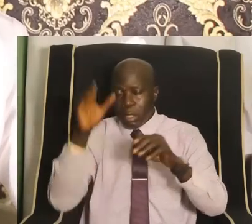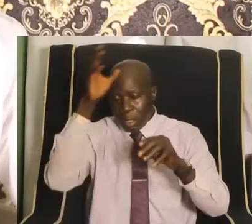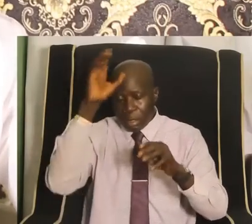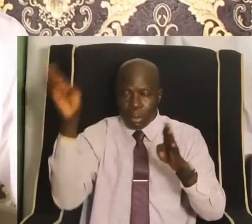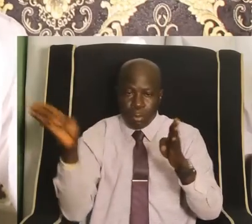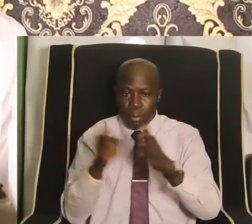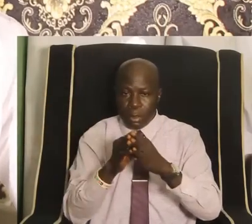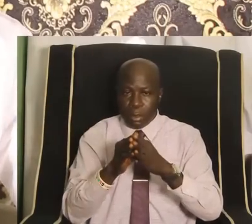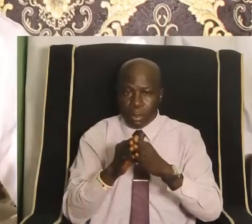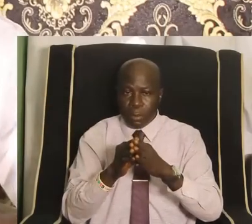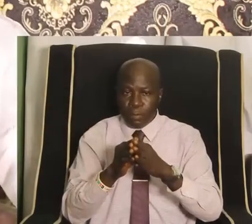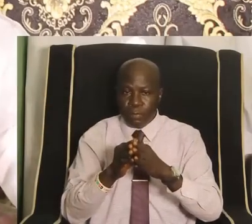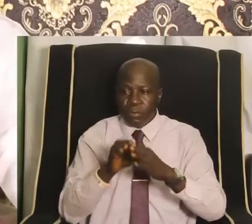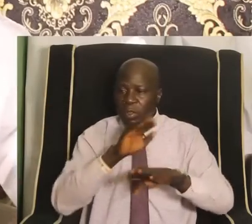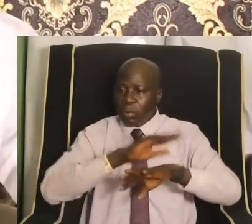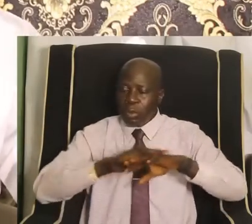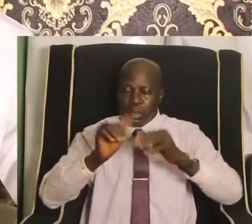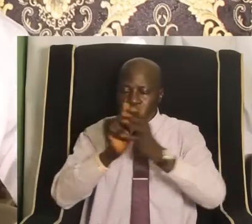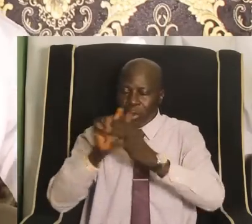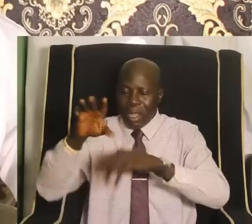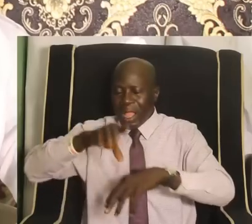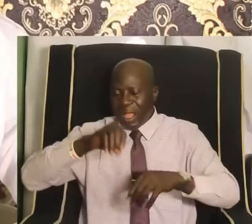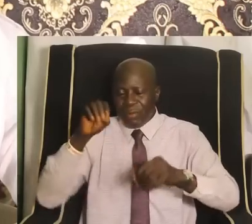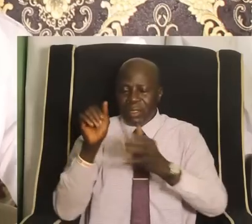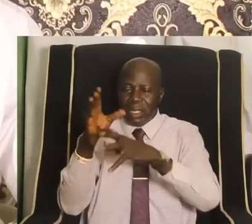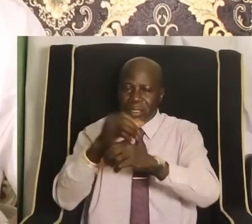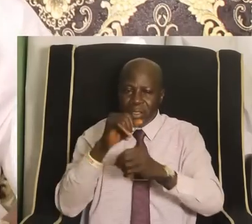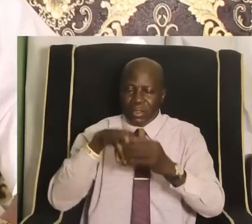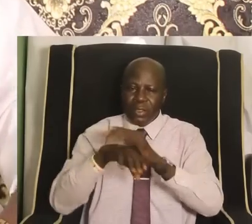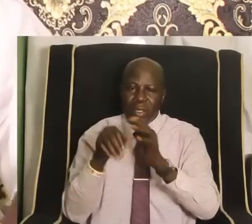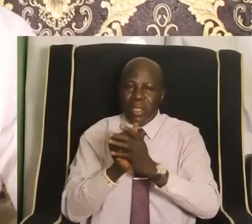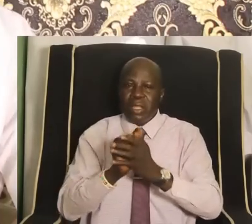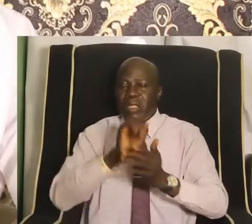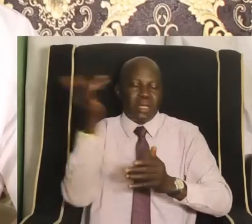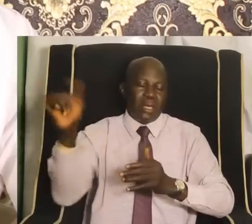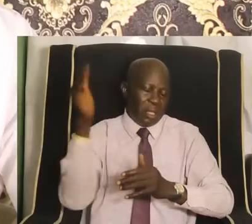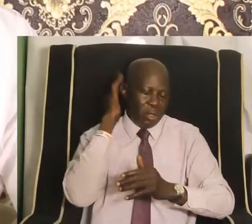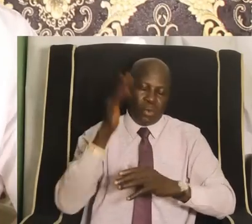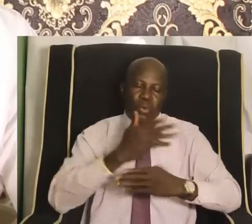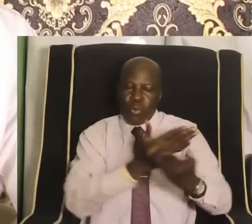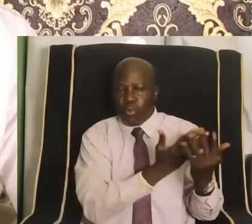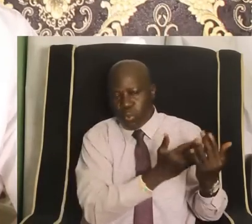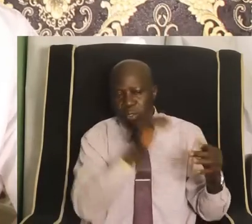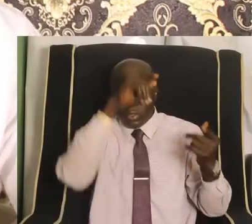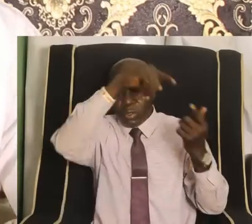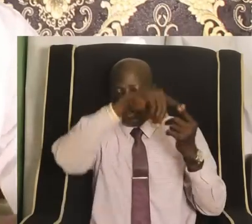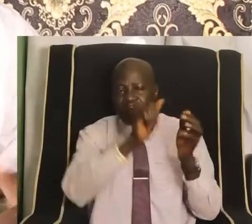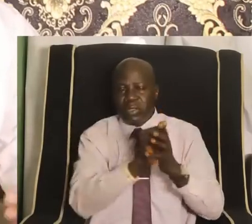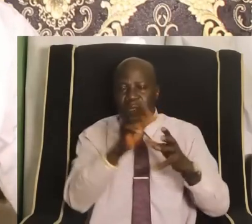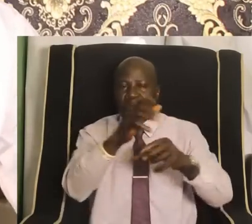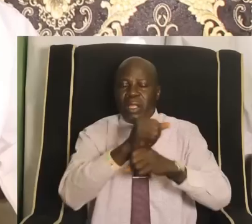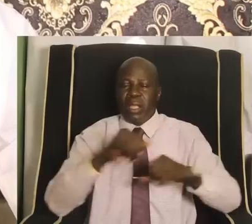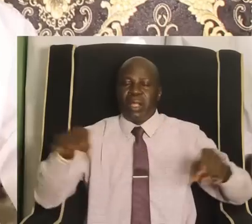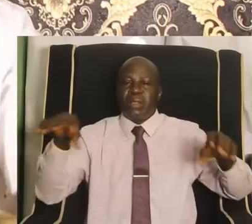pade. The giants you have encountered with. Ti won ba ti ri omo gbogbo. What they could not get in this aspect. Wa wa duro de ba to fe marry. They will wait for you and the book